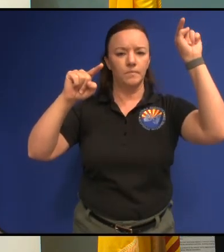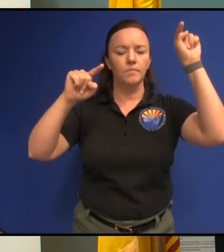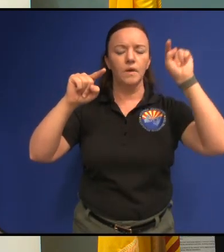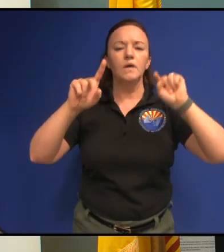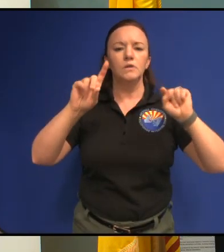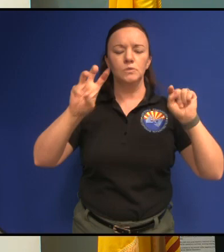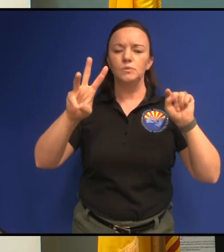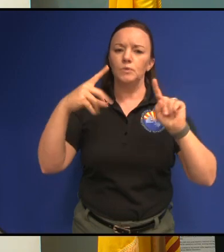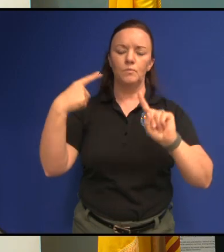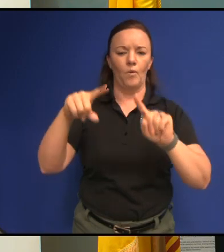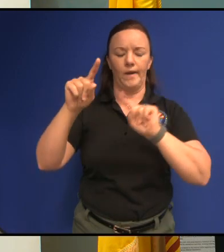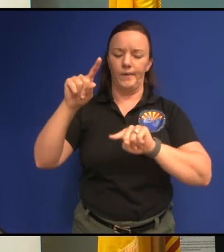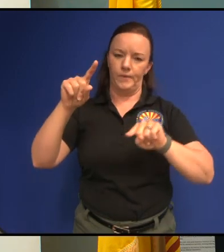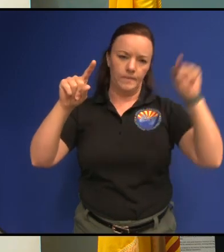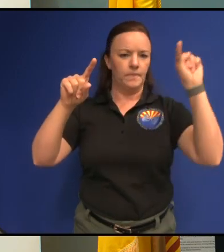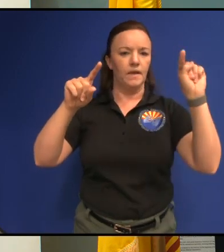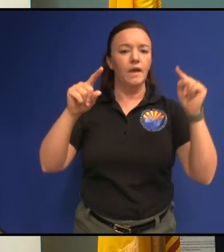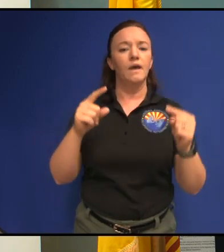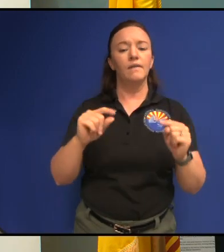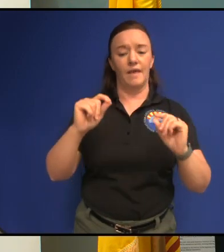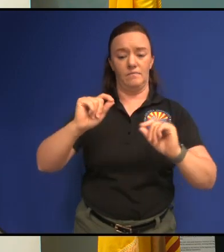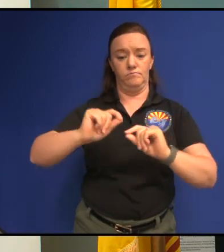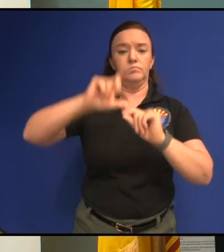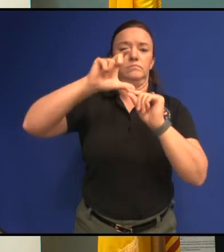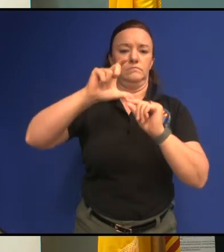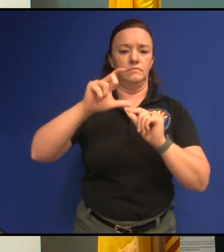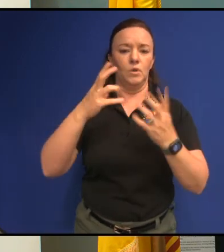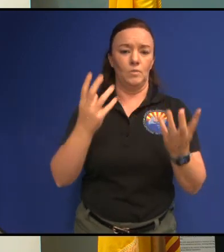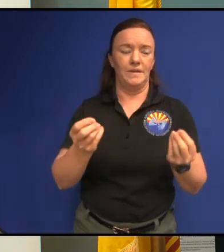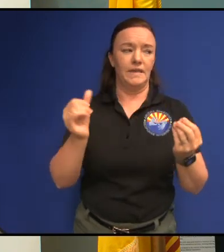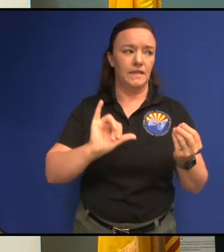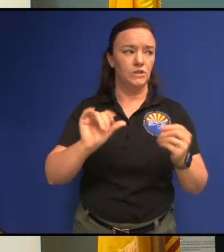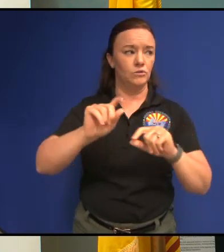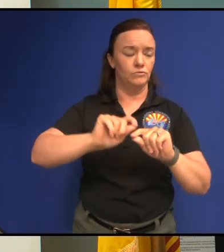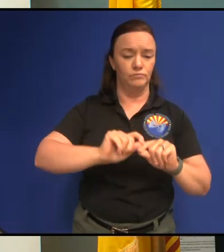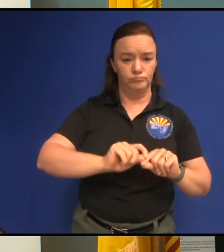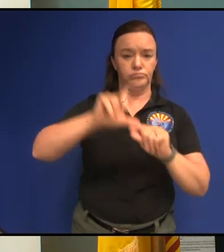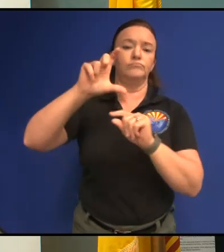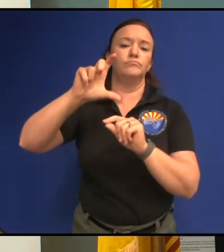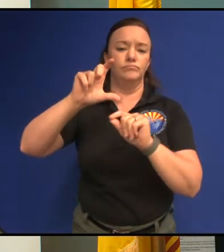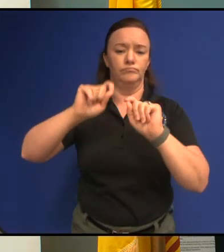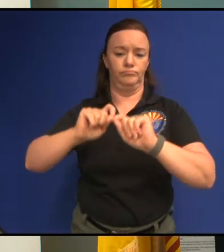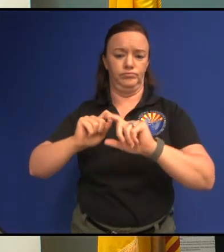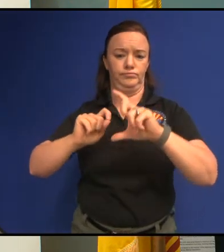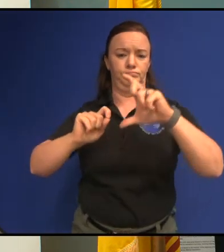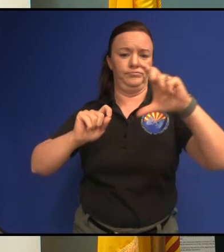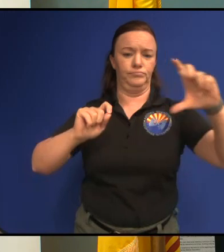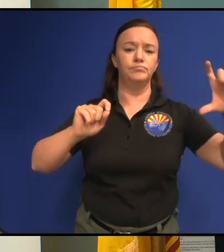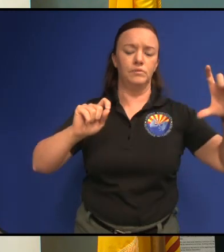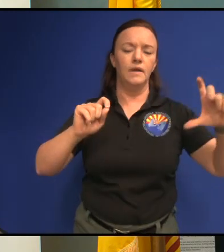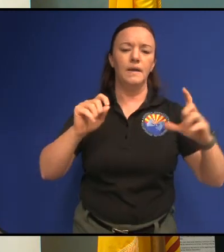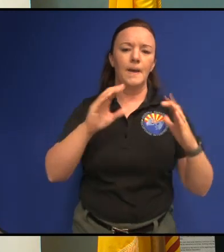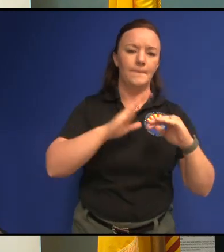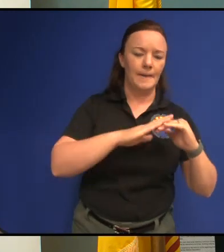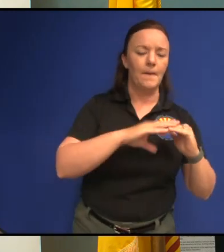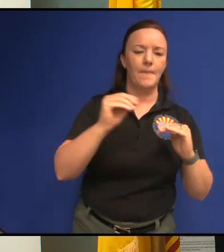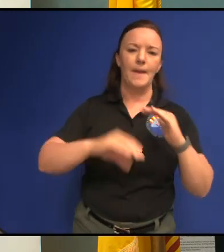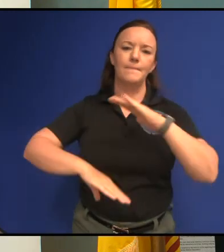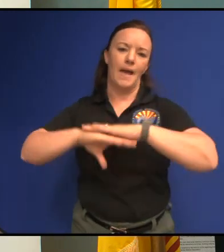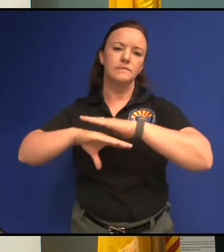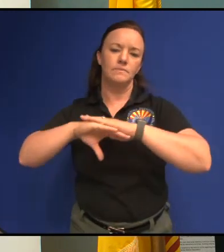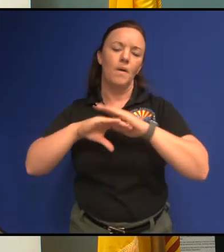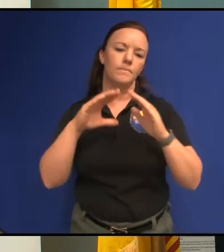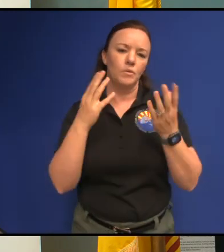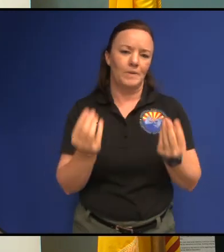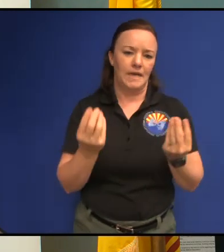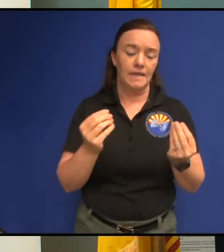up rapidly, so do our humidity values. Look at this net uptrend here in both minimum and maximum humidity, so that's really good